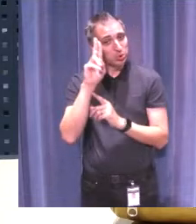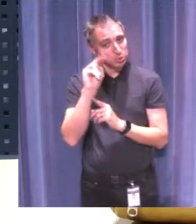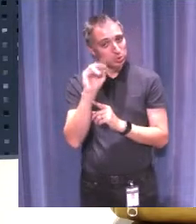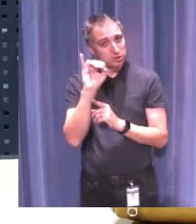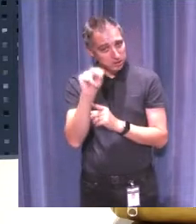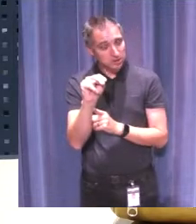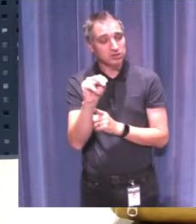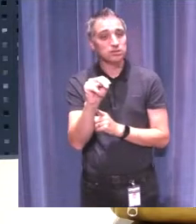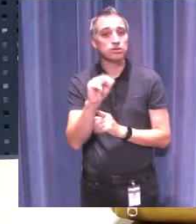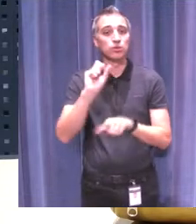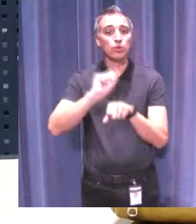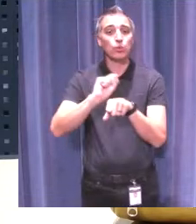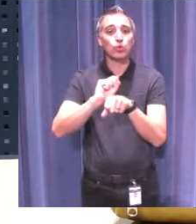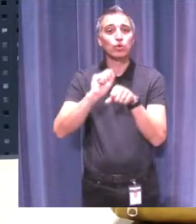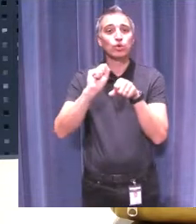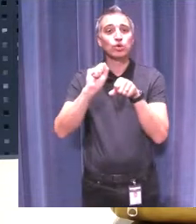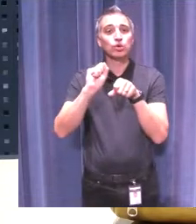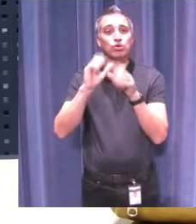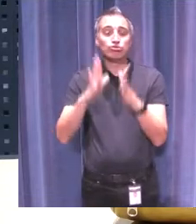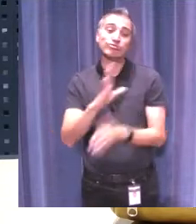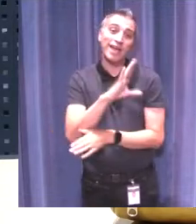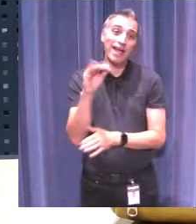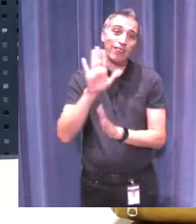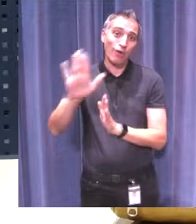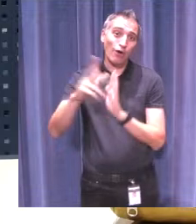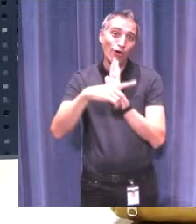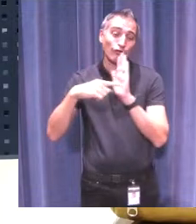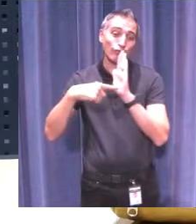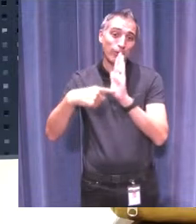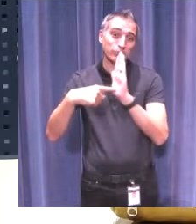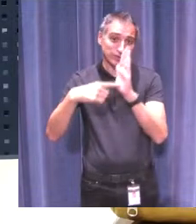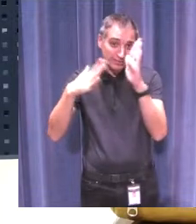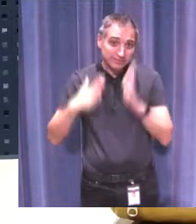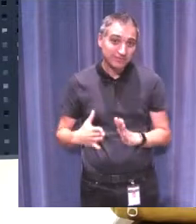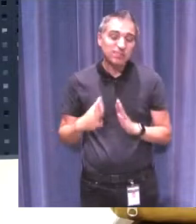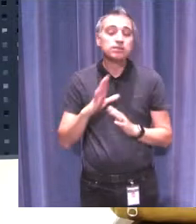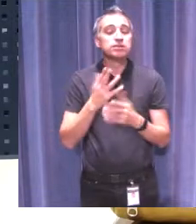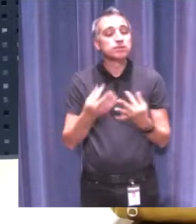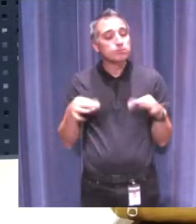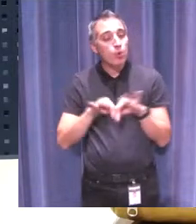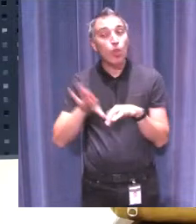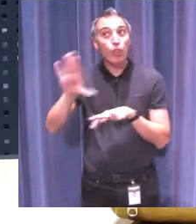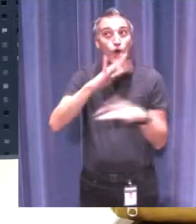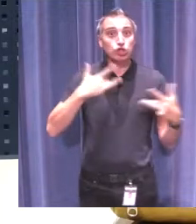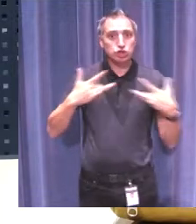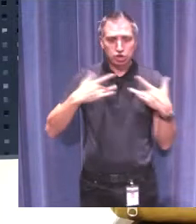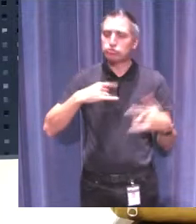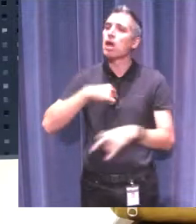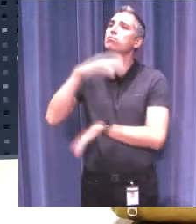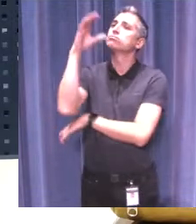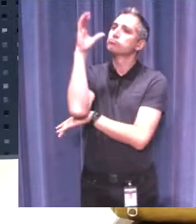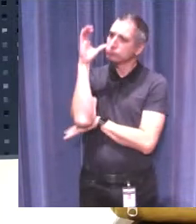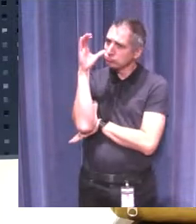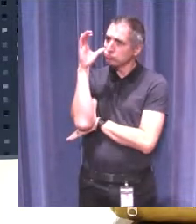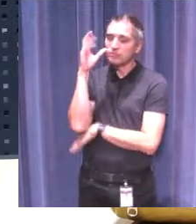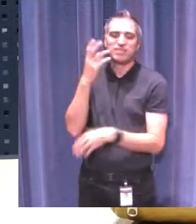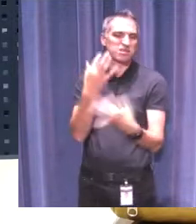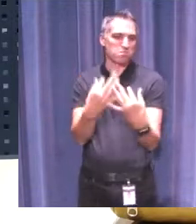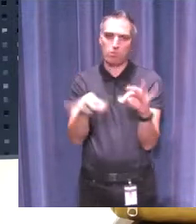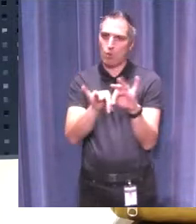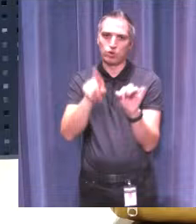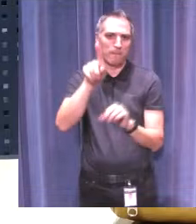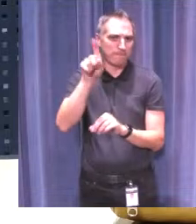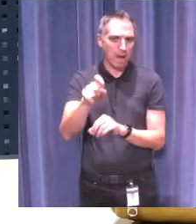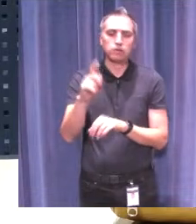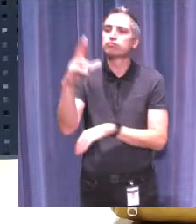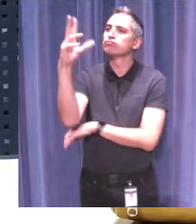and representatives. It's important that their concerns are heard. Again, that's my major theme here. Listen to the concerns